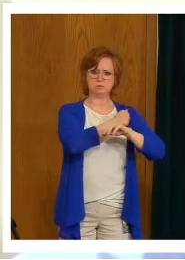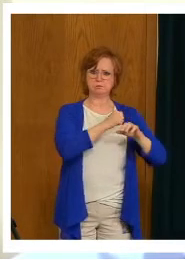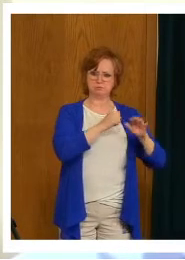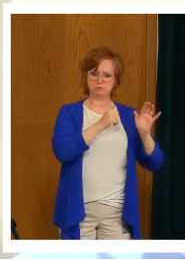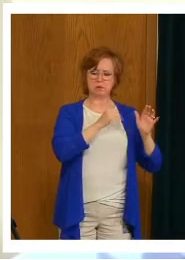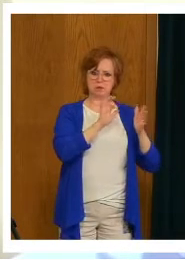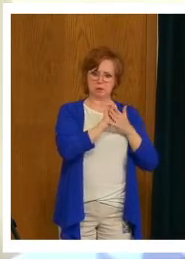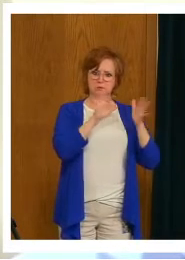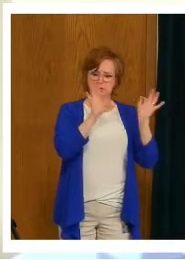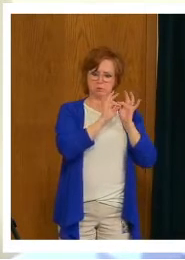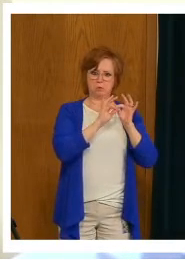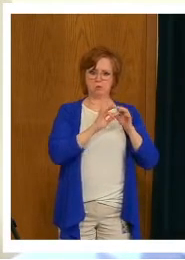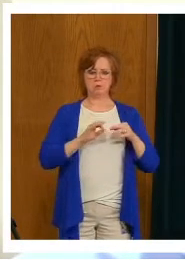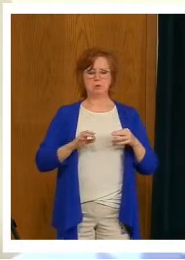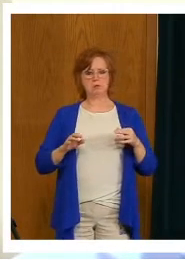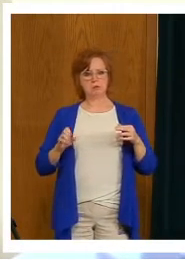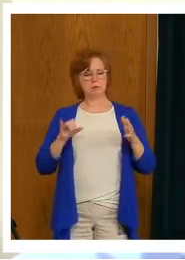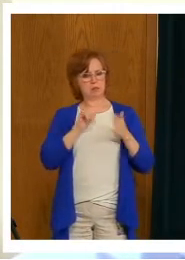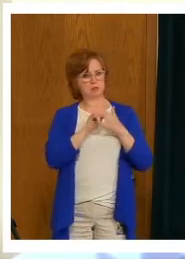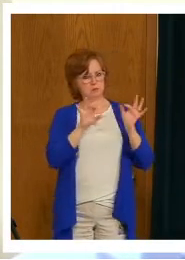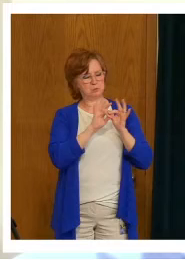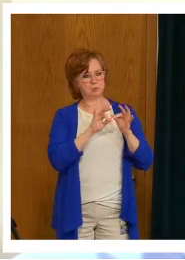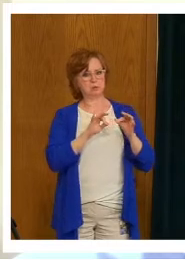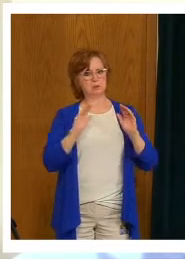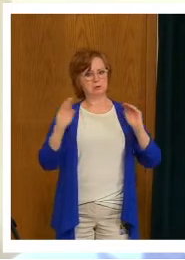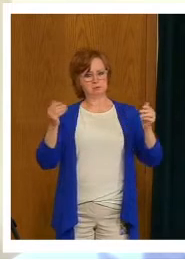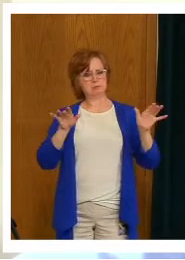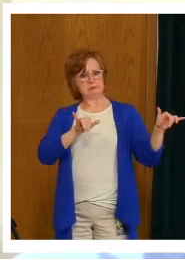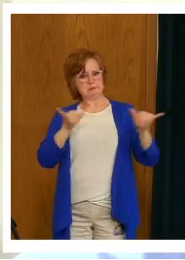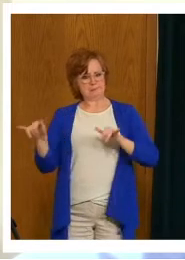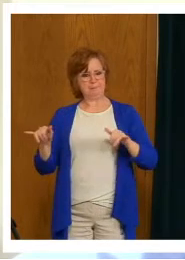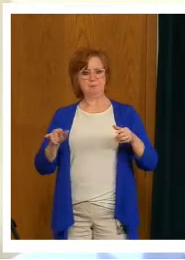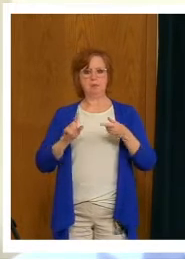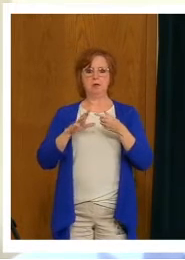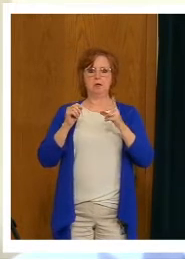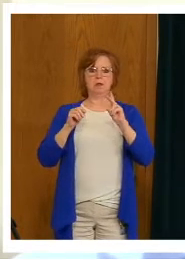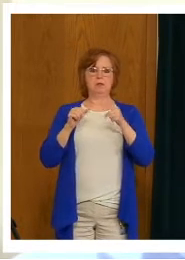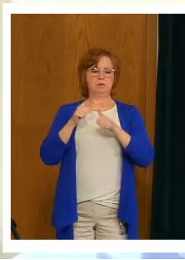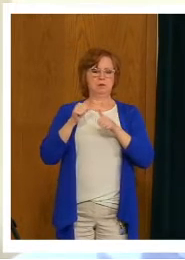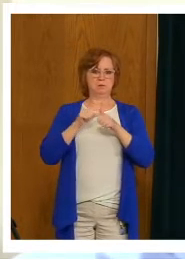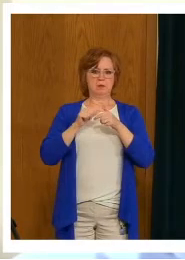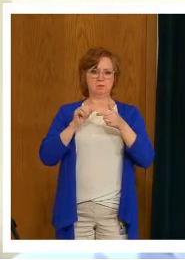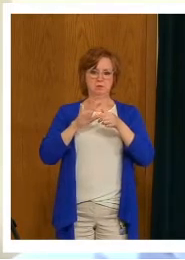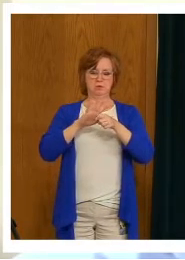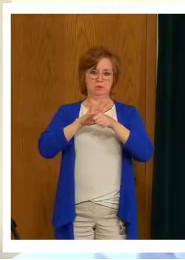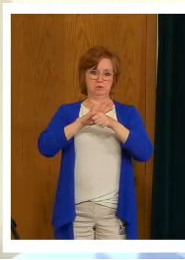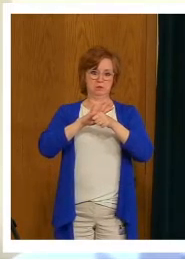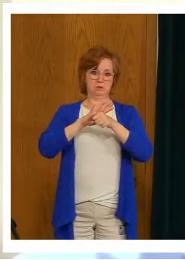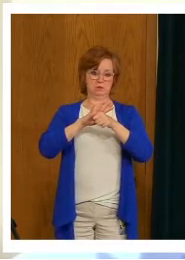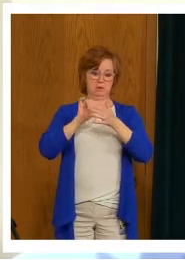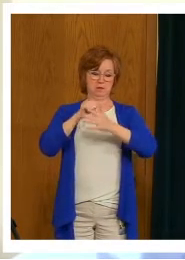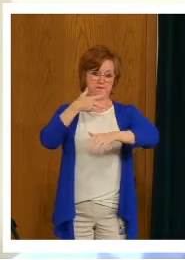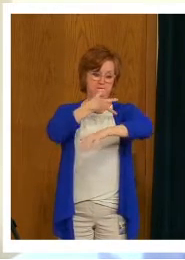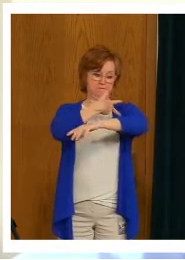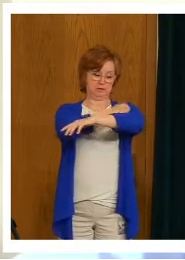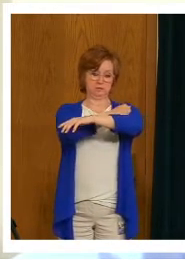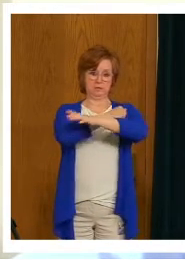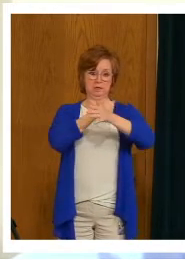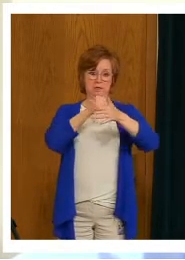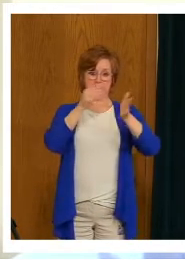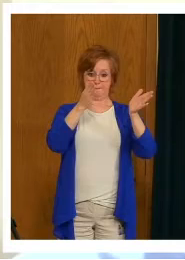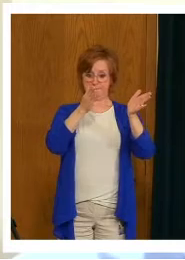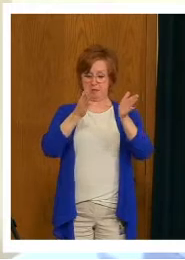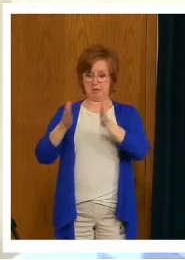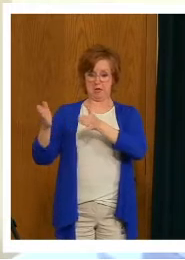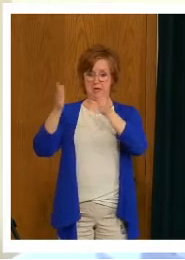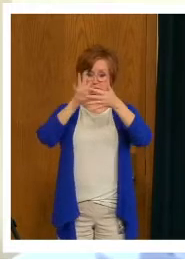step forward in each age group. And we have to remember that, this is a long-term strategy for us, that the